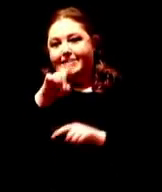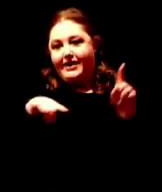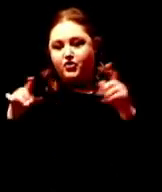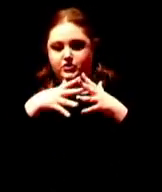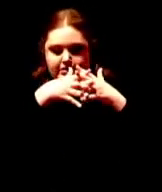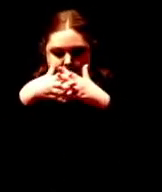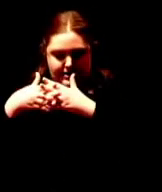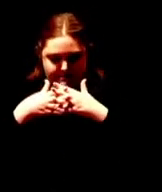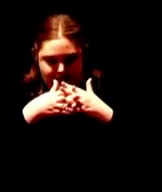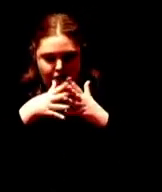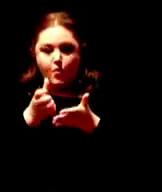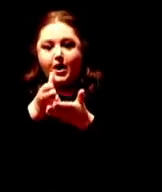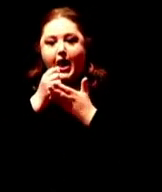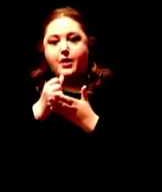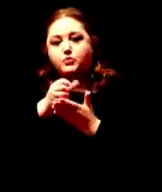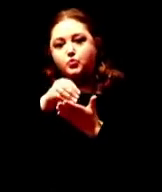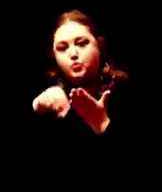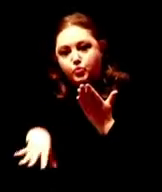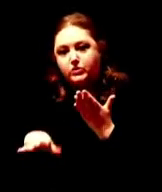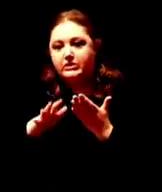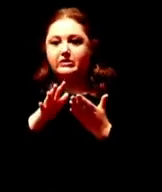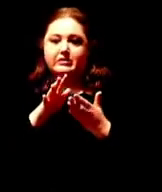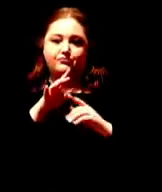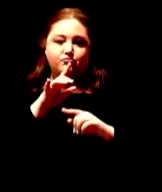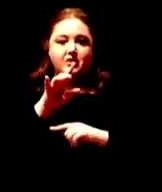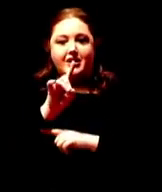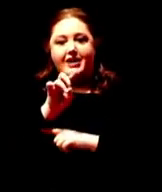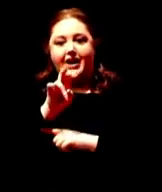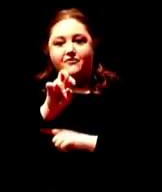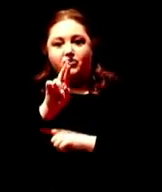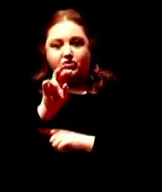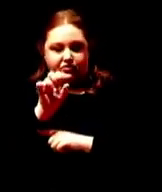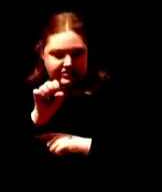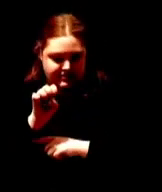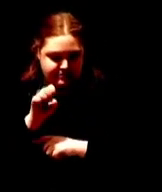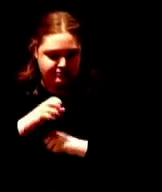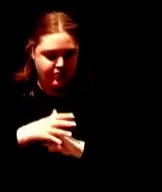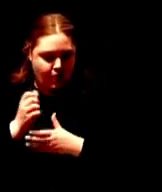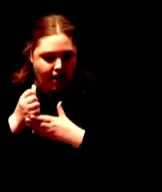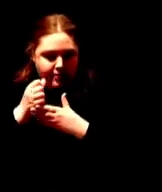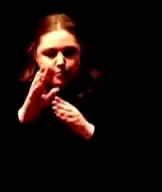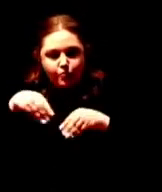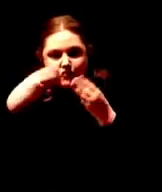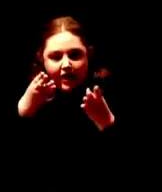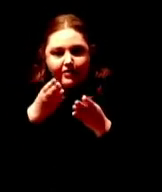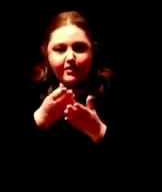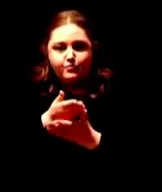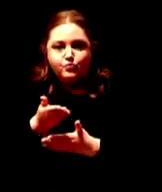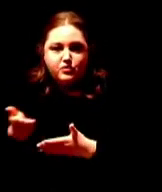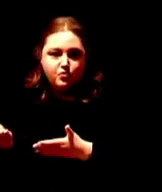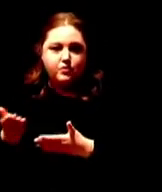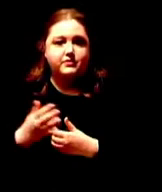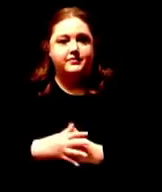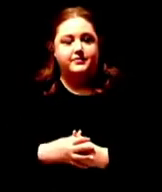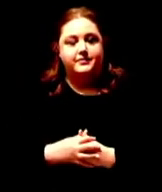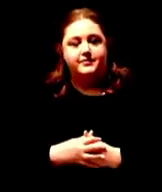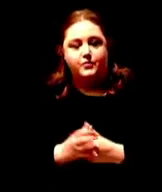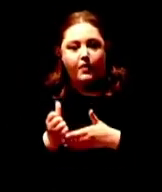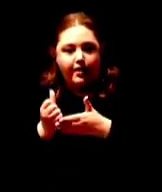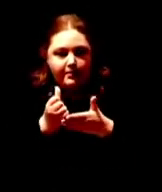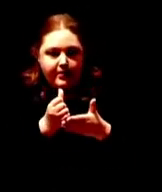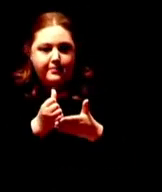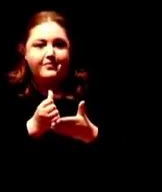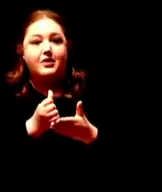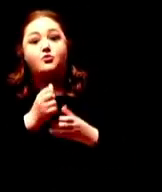high-achieving, underrepresented students get into the nation's top colleges by providing them resources. Under normal non-pandemic